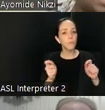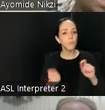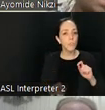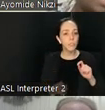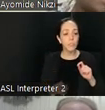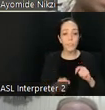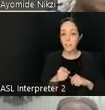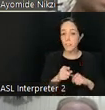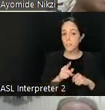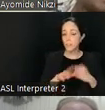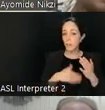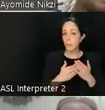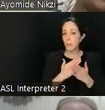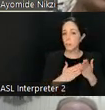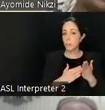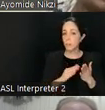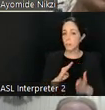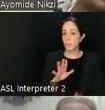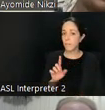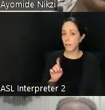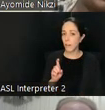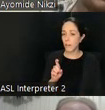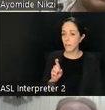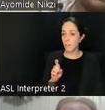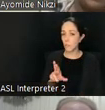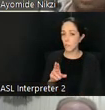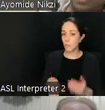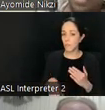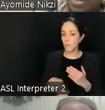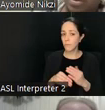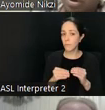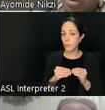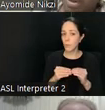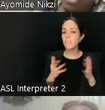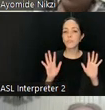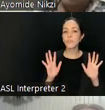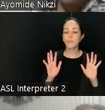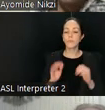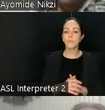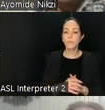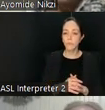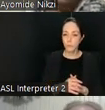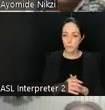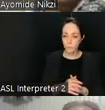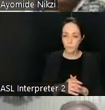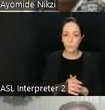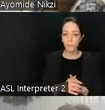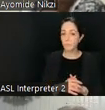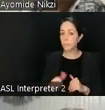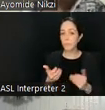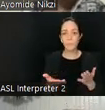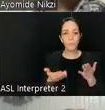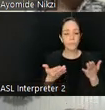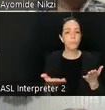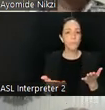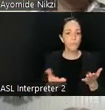of section B5? I just want to make sure. Wonderful, thank you. Are there any proposed text changes to this